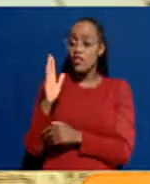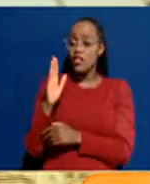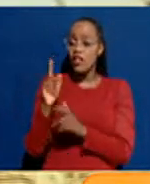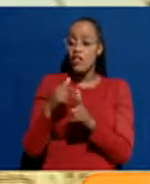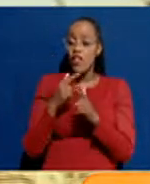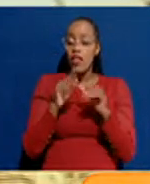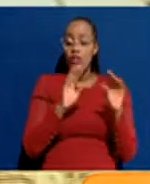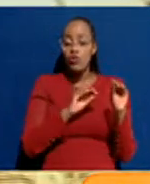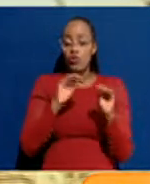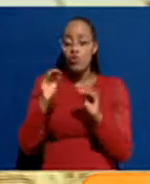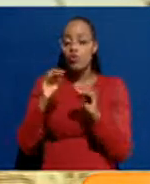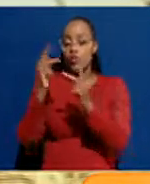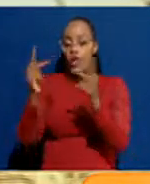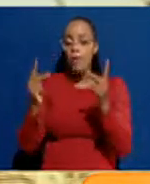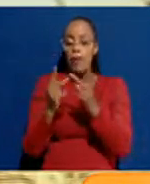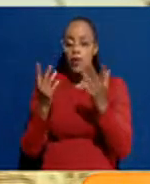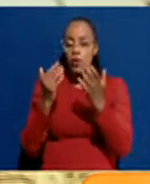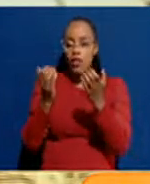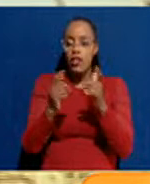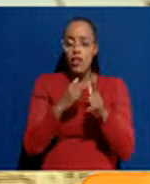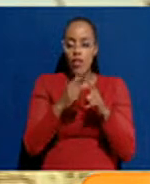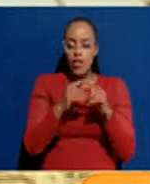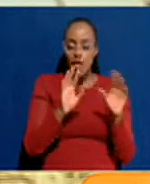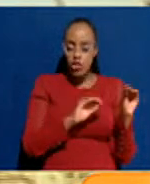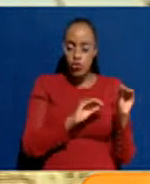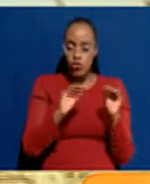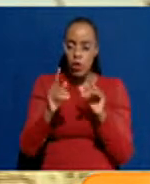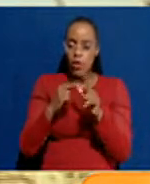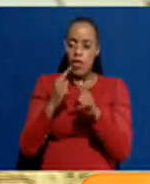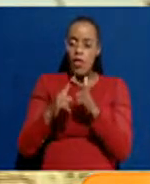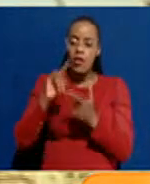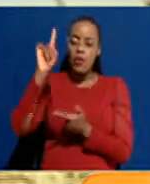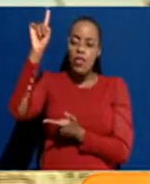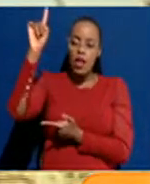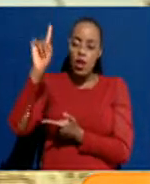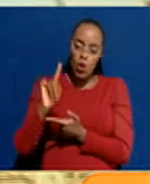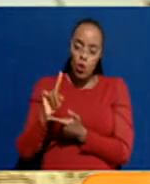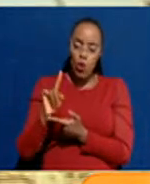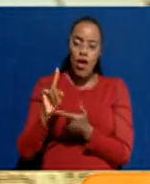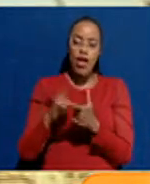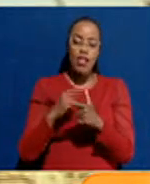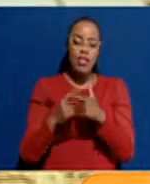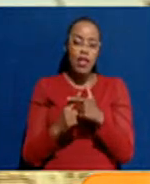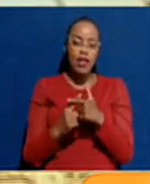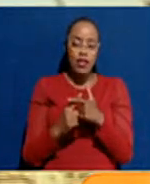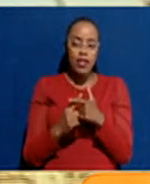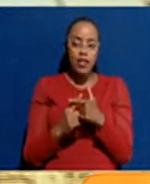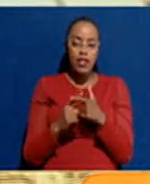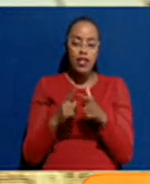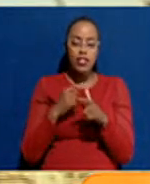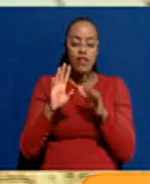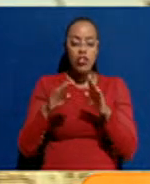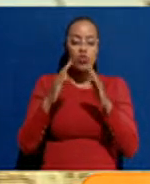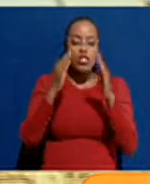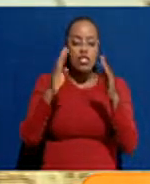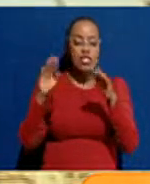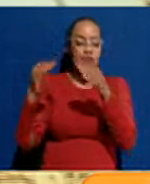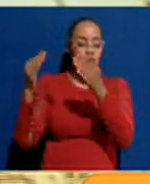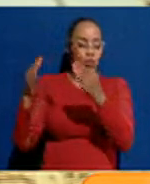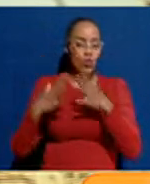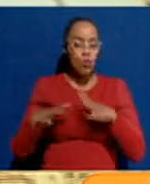they are required. And then again, you transform it, you bring the voltage lower, and of course, you now distribute.